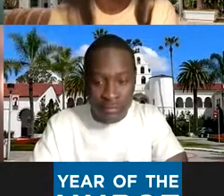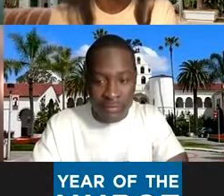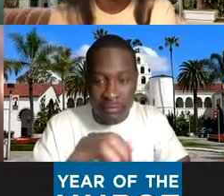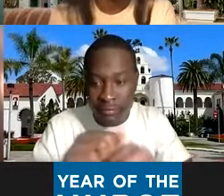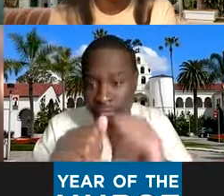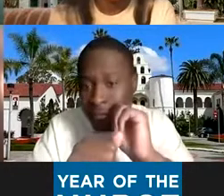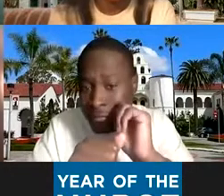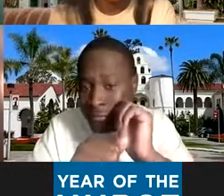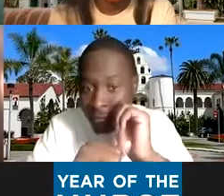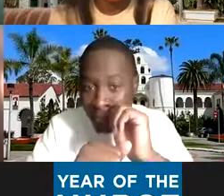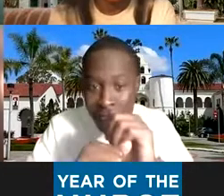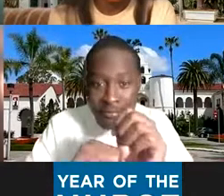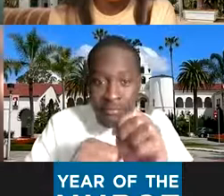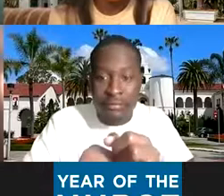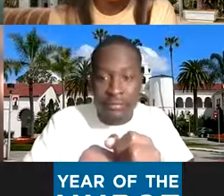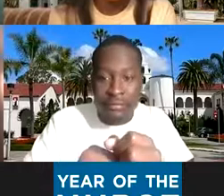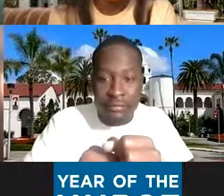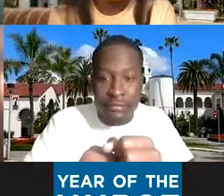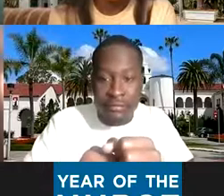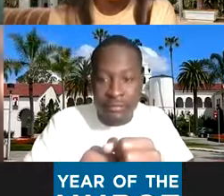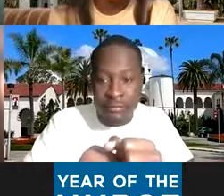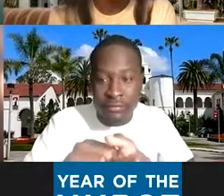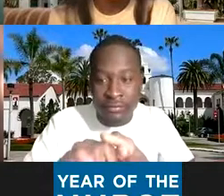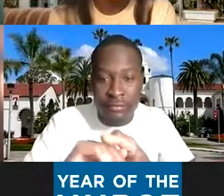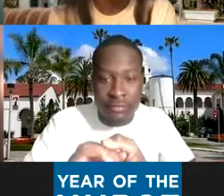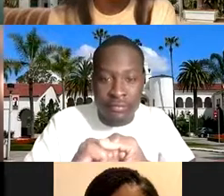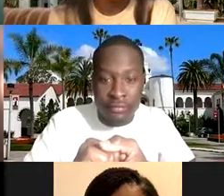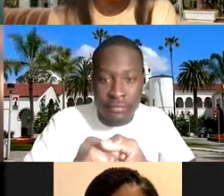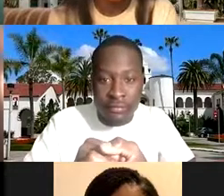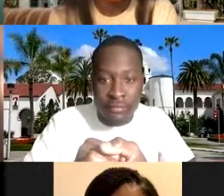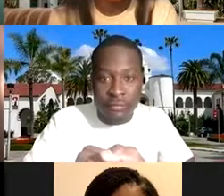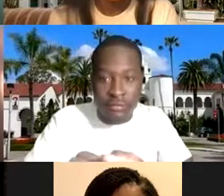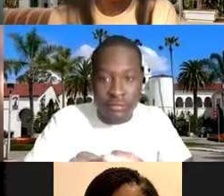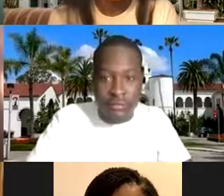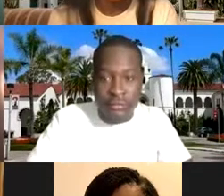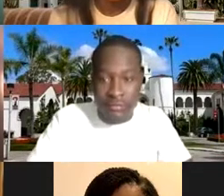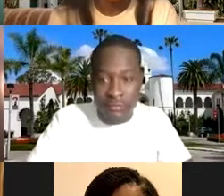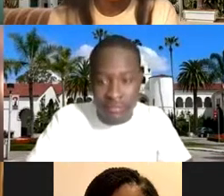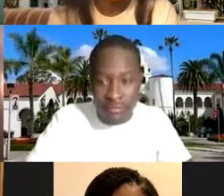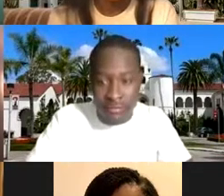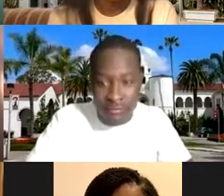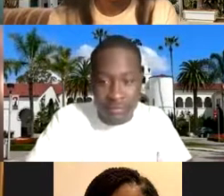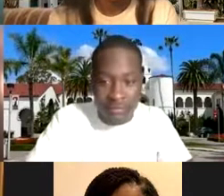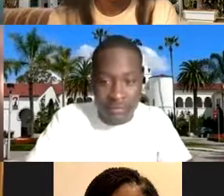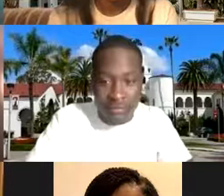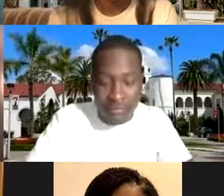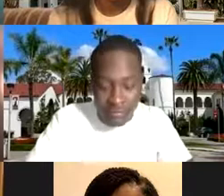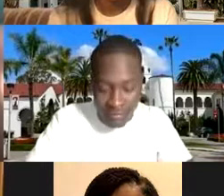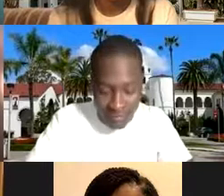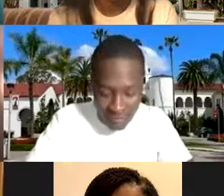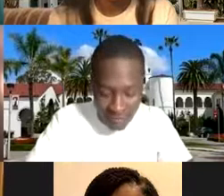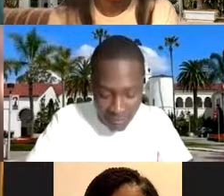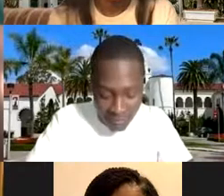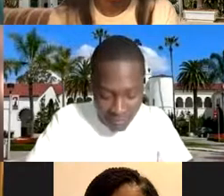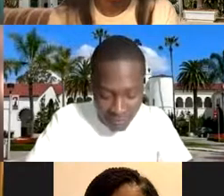fun. Okay. Cause that's what we're about as well. So, if you ever come to the BRC and you hear